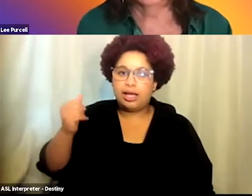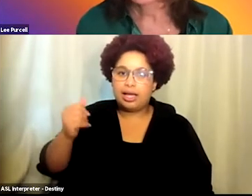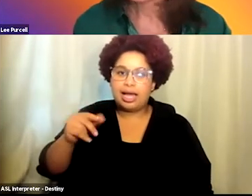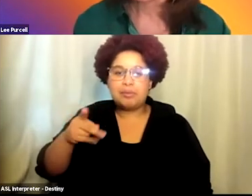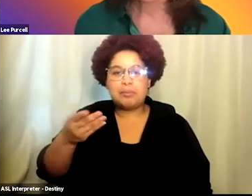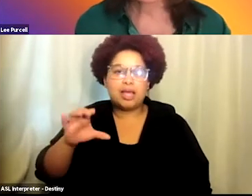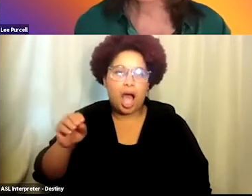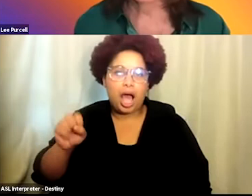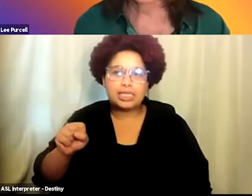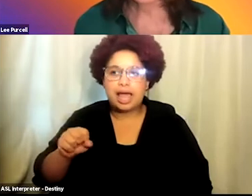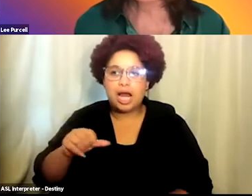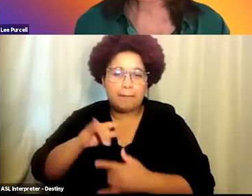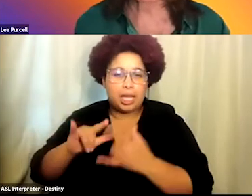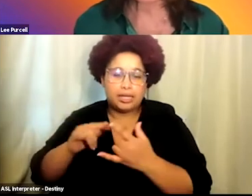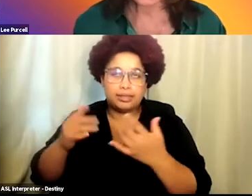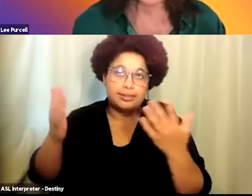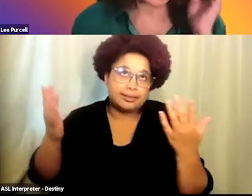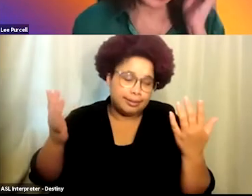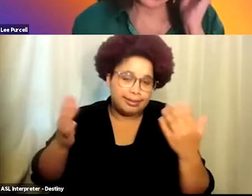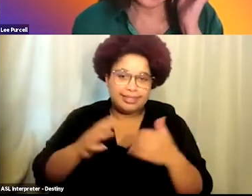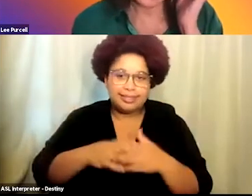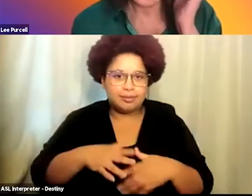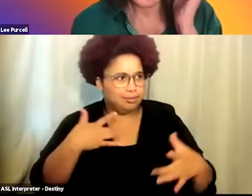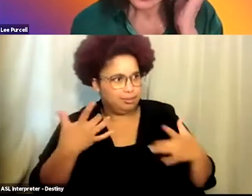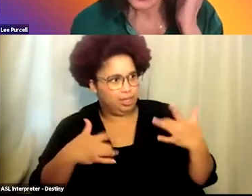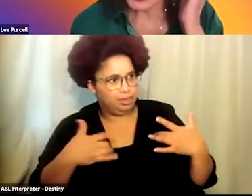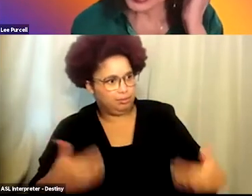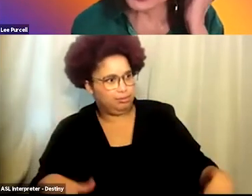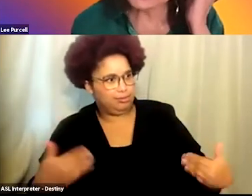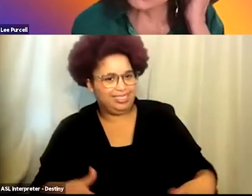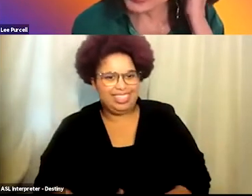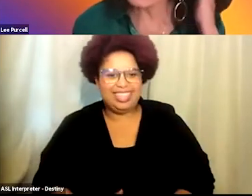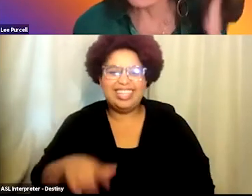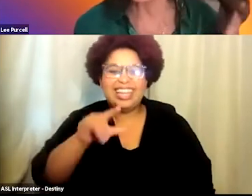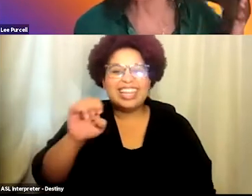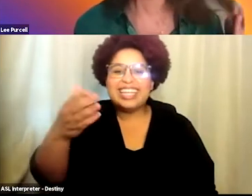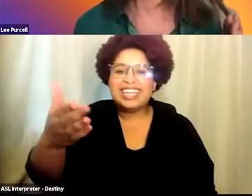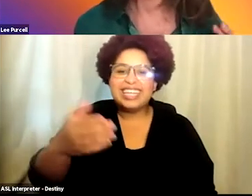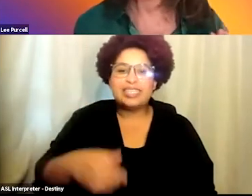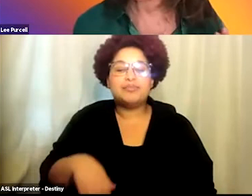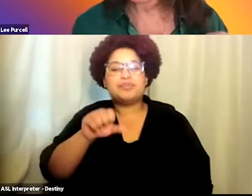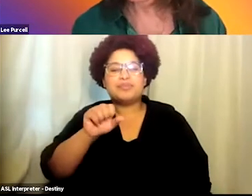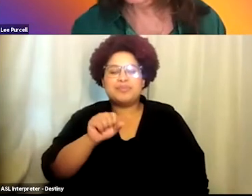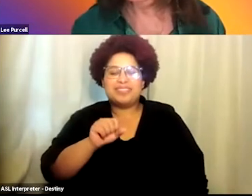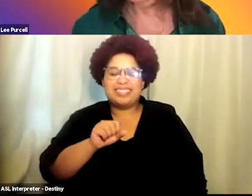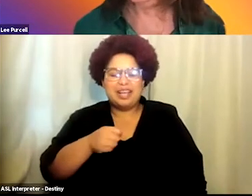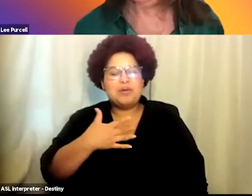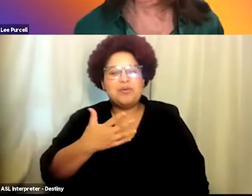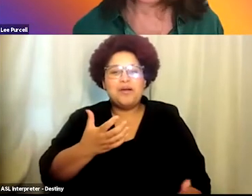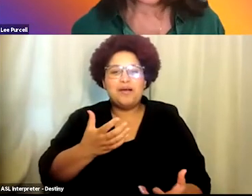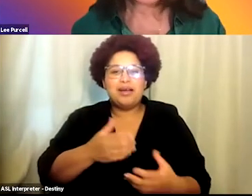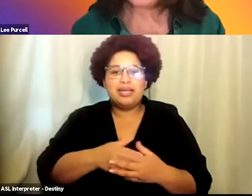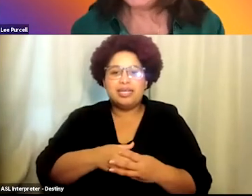so the screams. That's real exciting. Lee. I would like to just make the offer